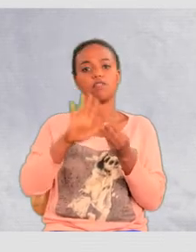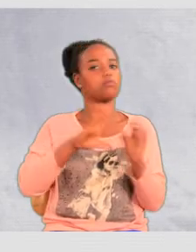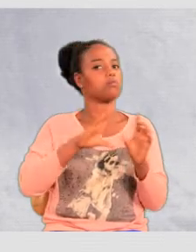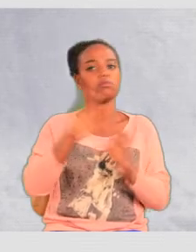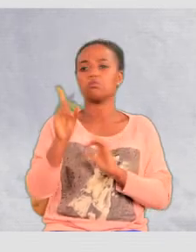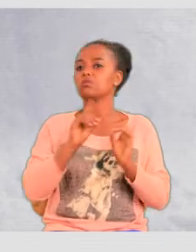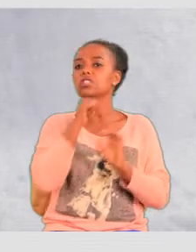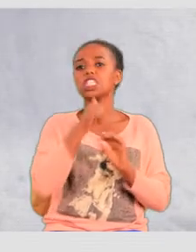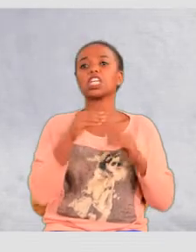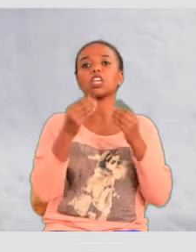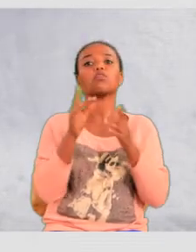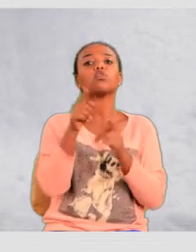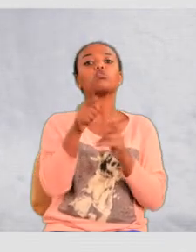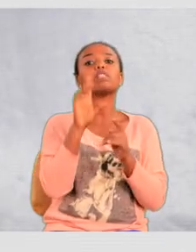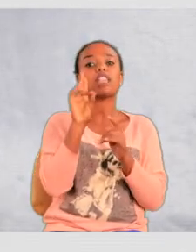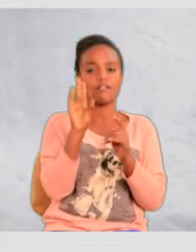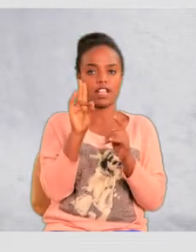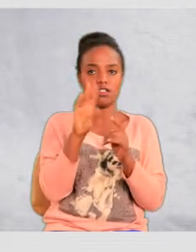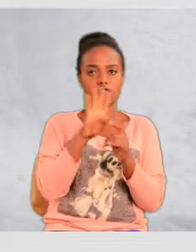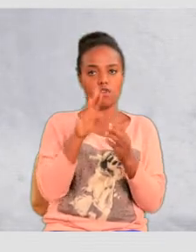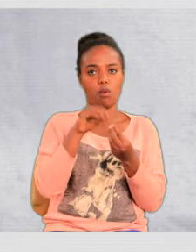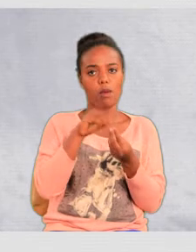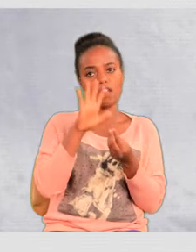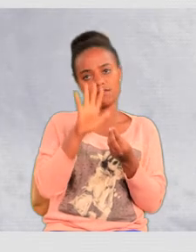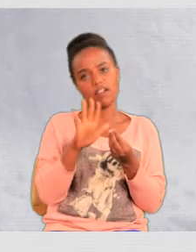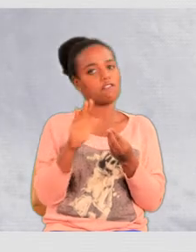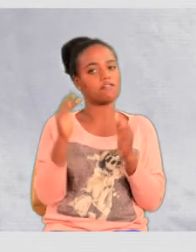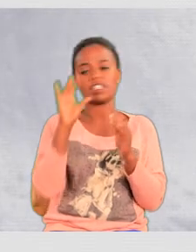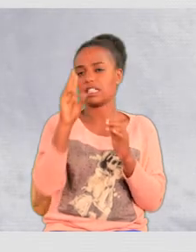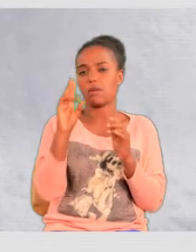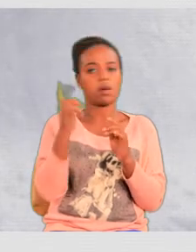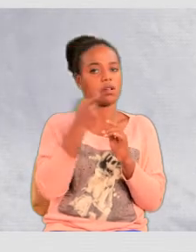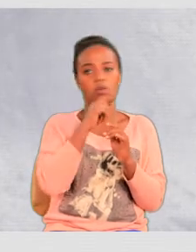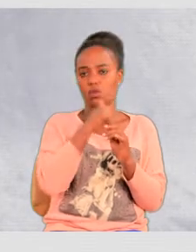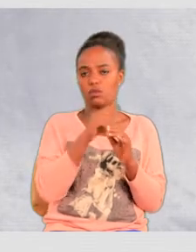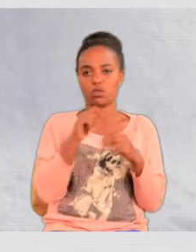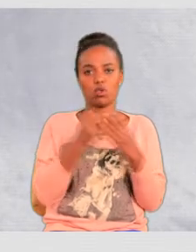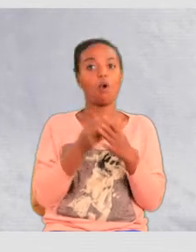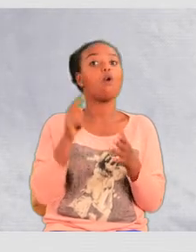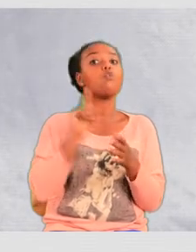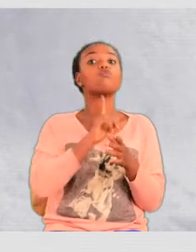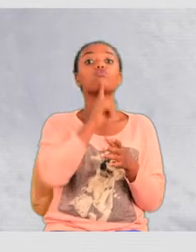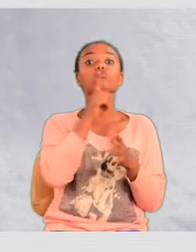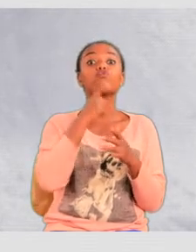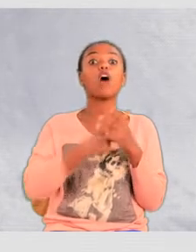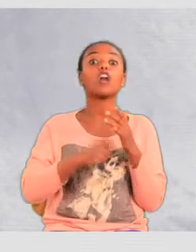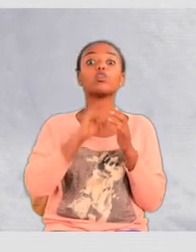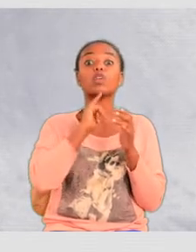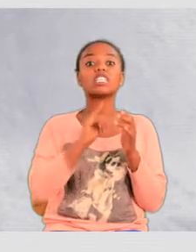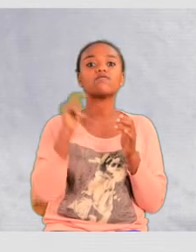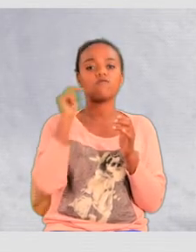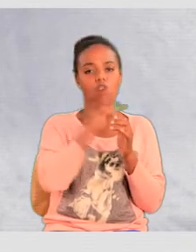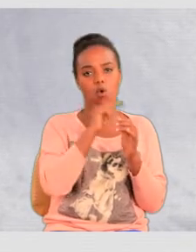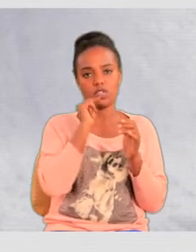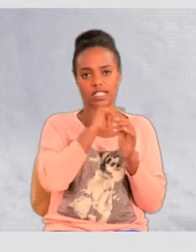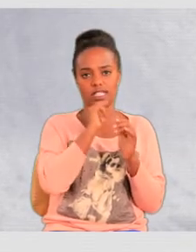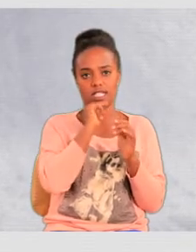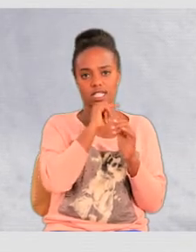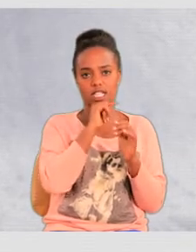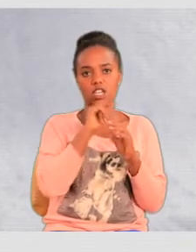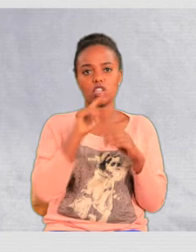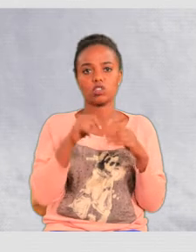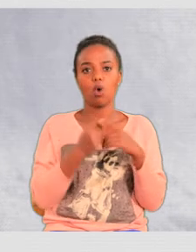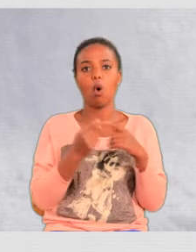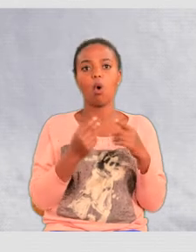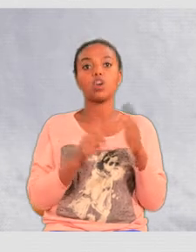give you 7. So this statement, this truth value is this false. Therefore, here is the